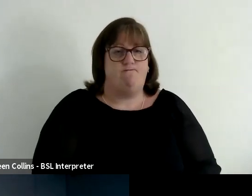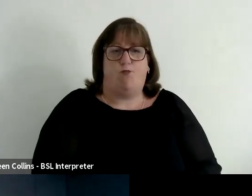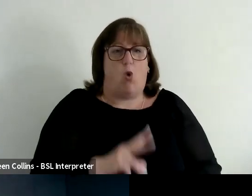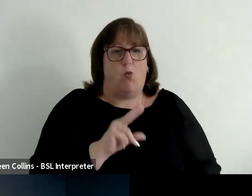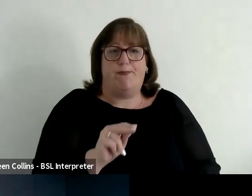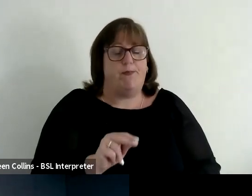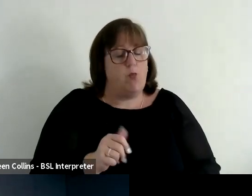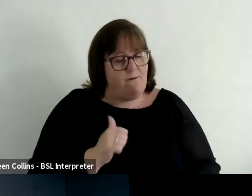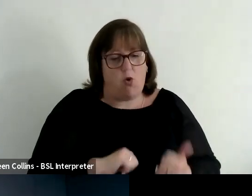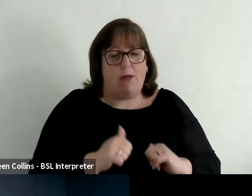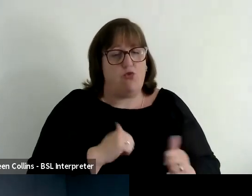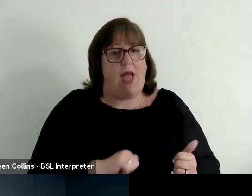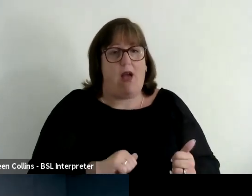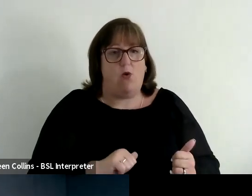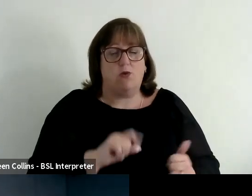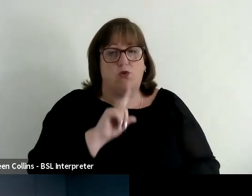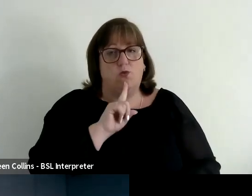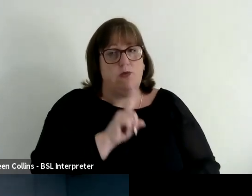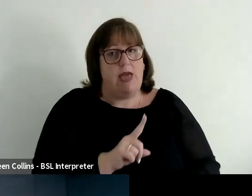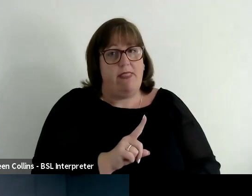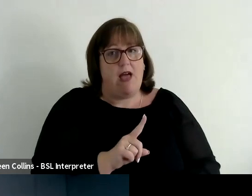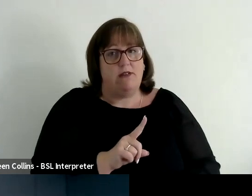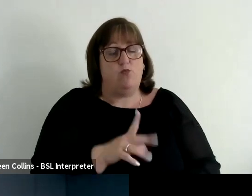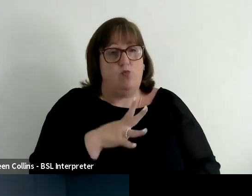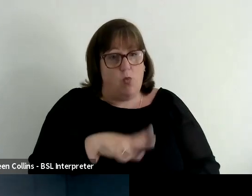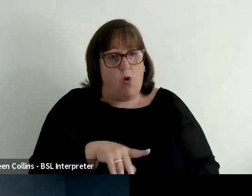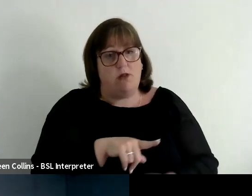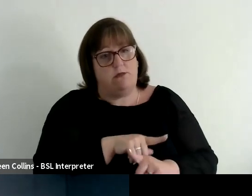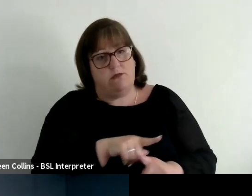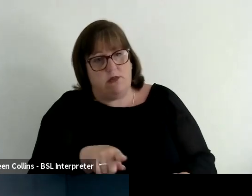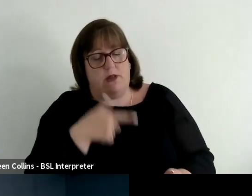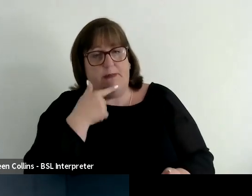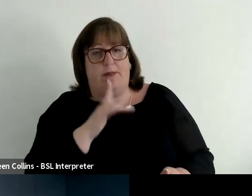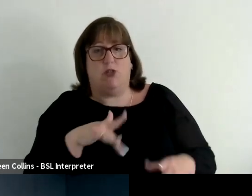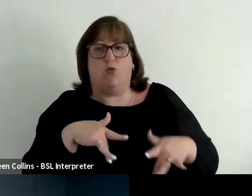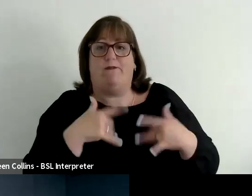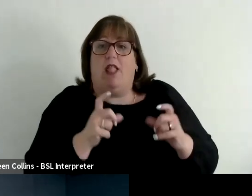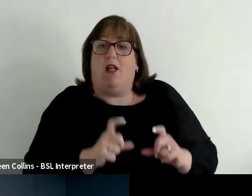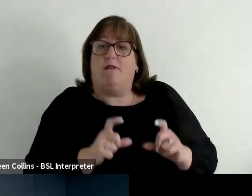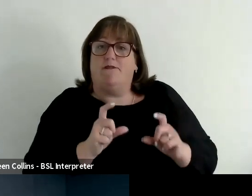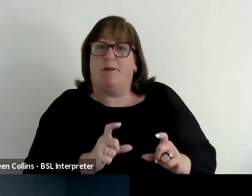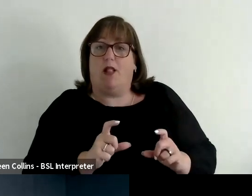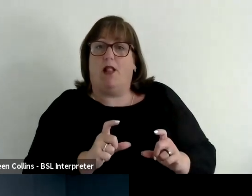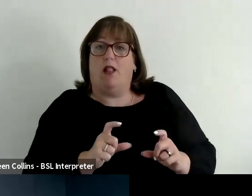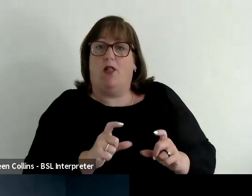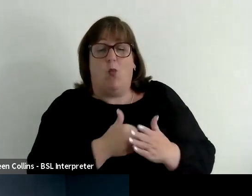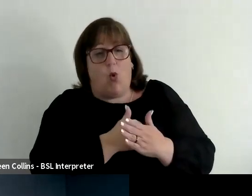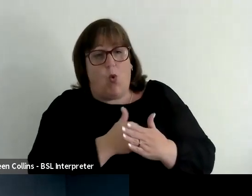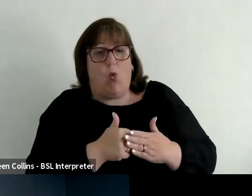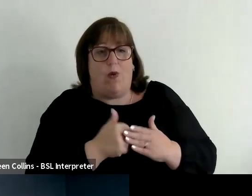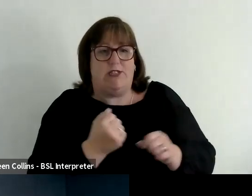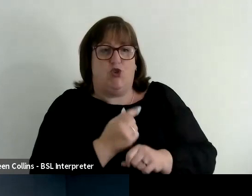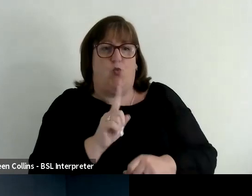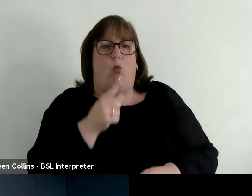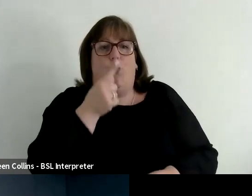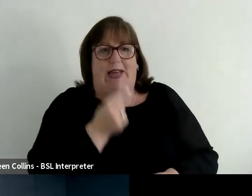to, and it's about making people feel comfortable throughout that process. So we'll always do what we can. I